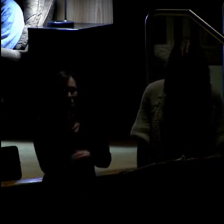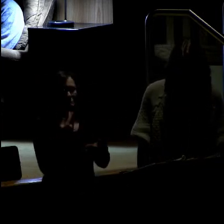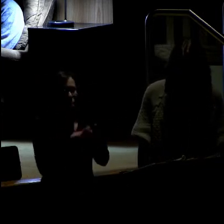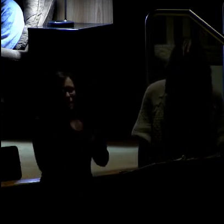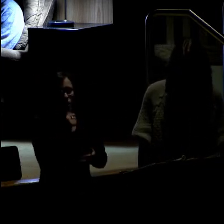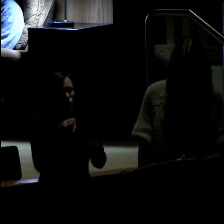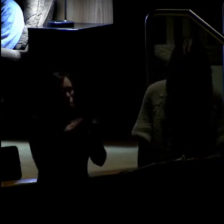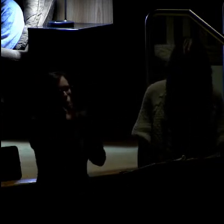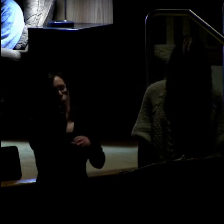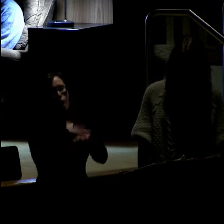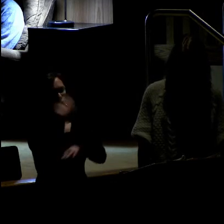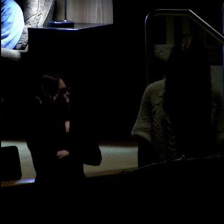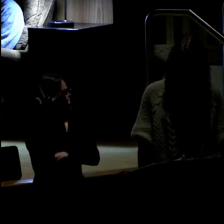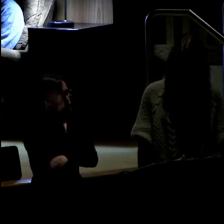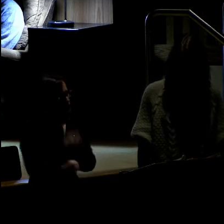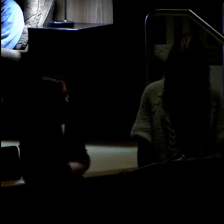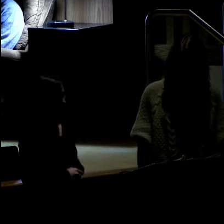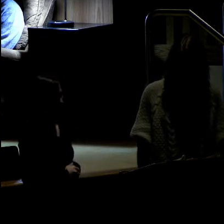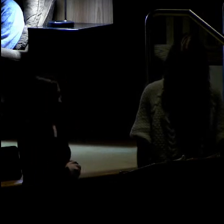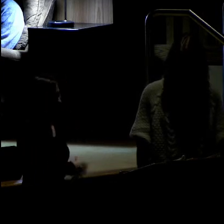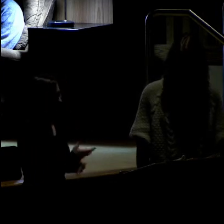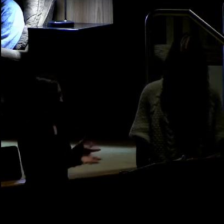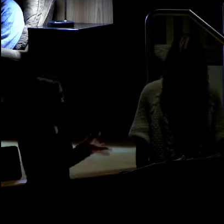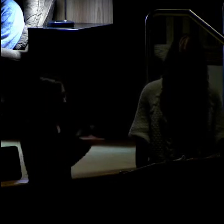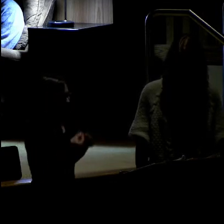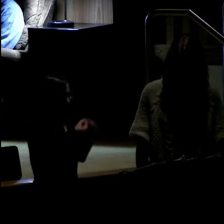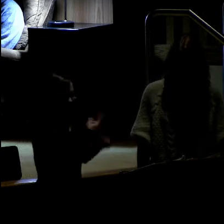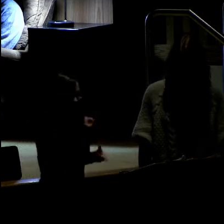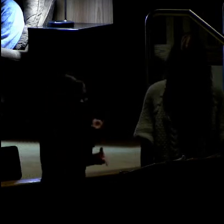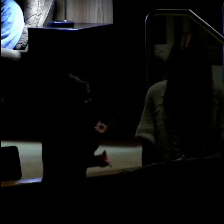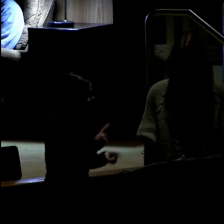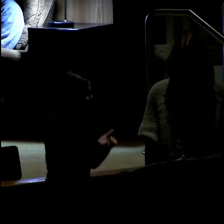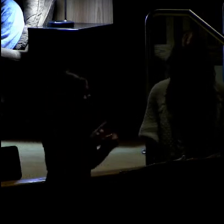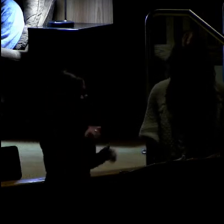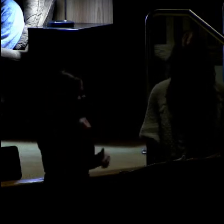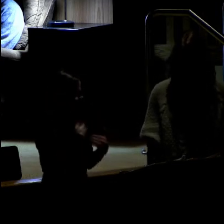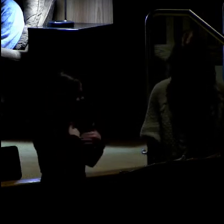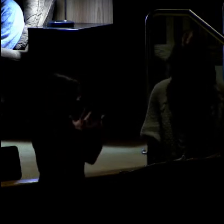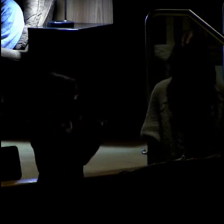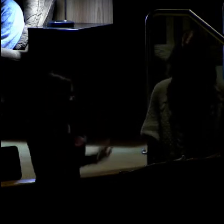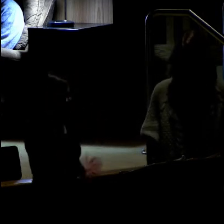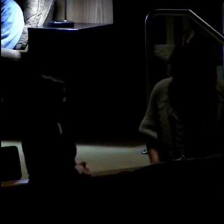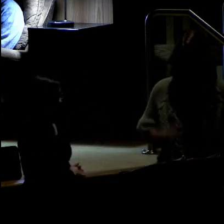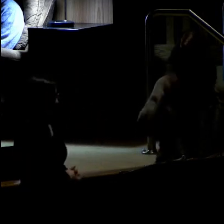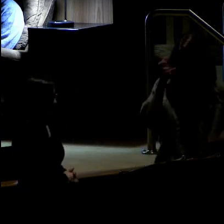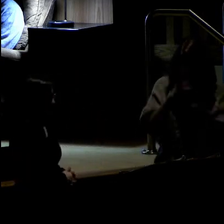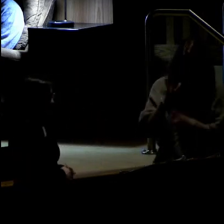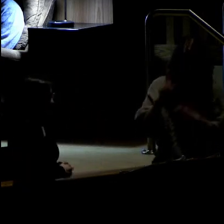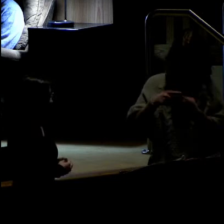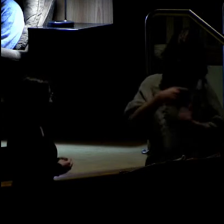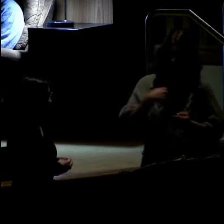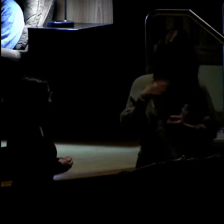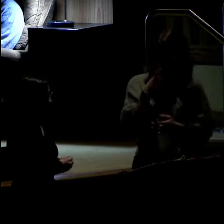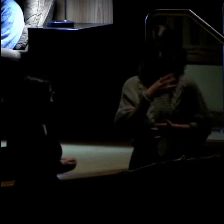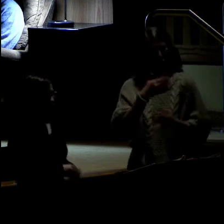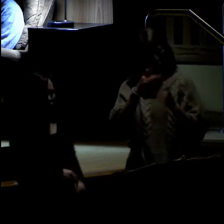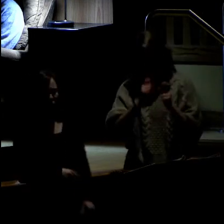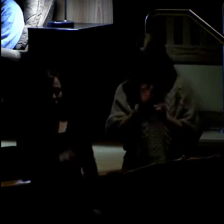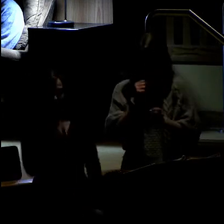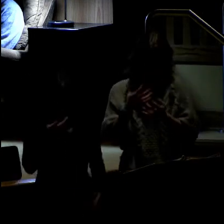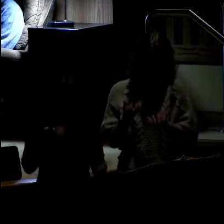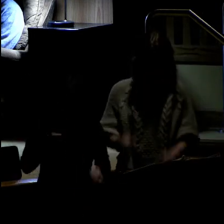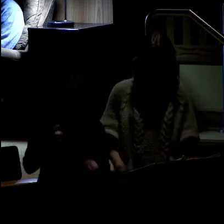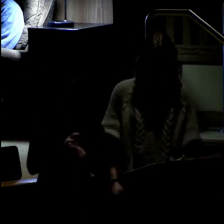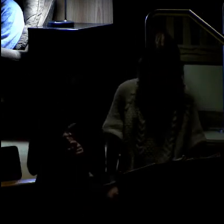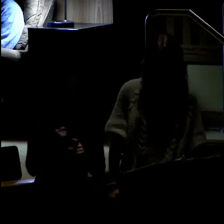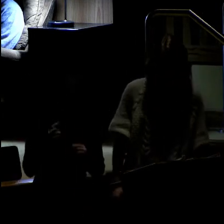Kids, I'd love to help in that offering, but I really don't have enough to buy you any presents. Don't worry, Mom. We don't want any presents. Who doesn't?